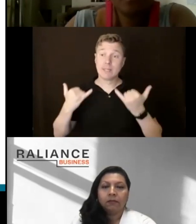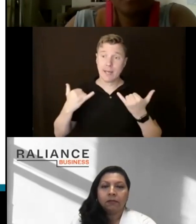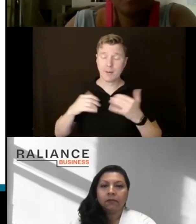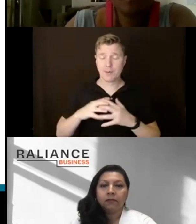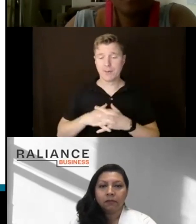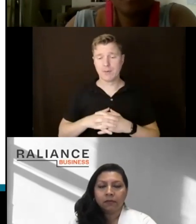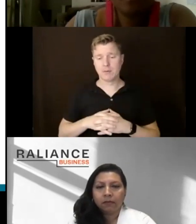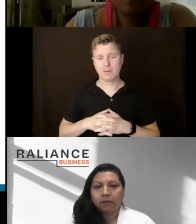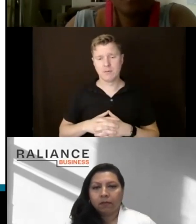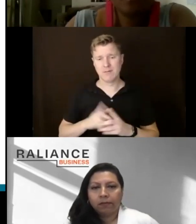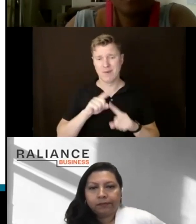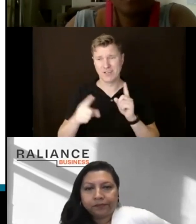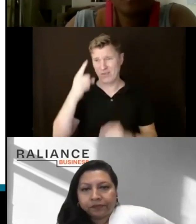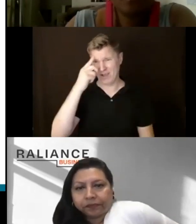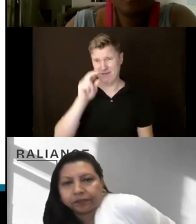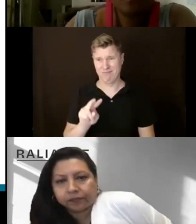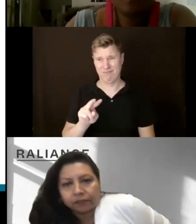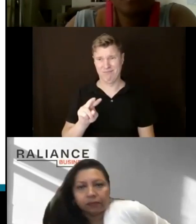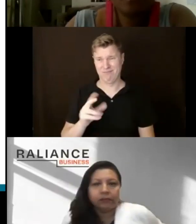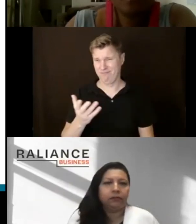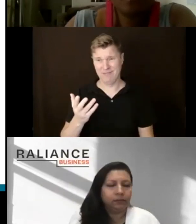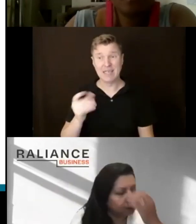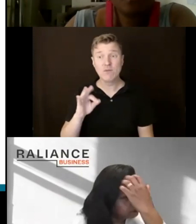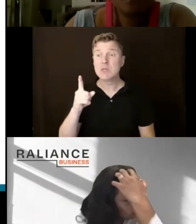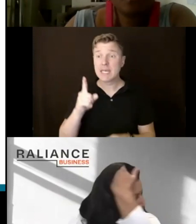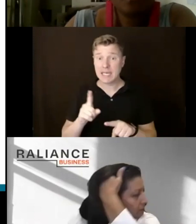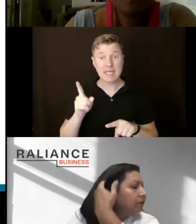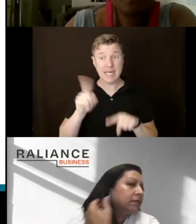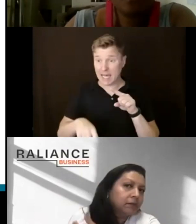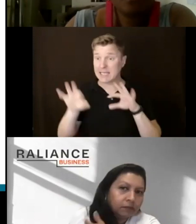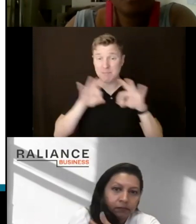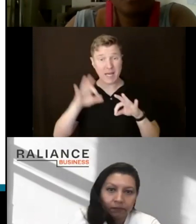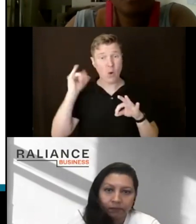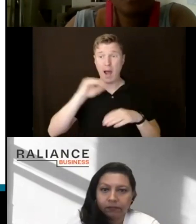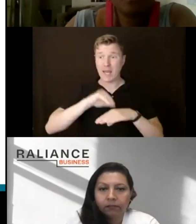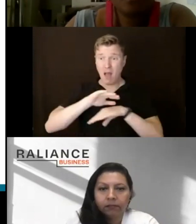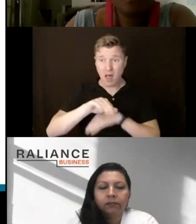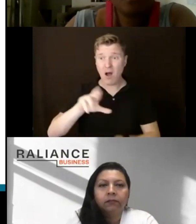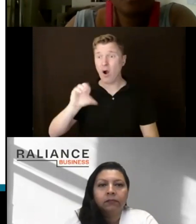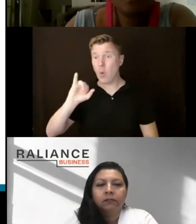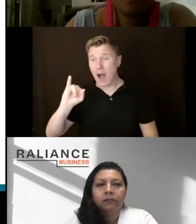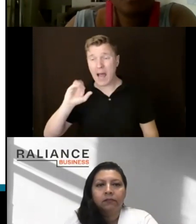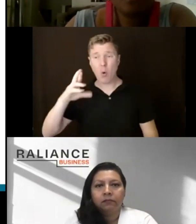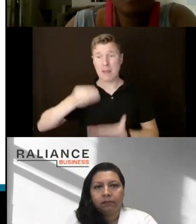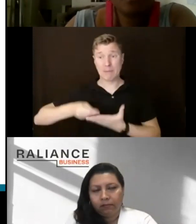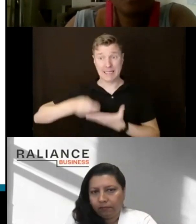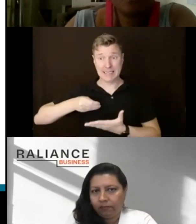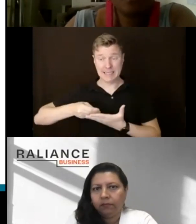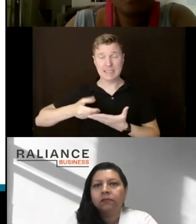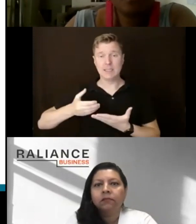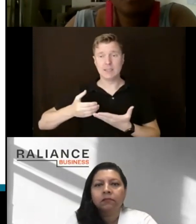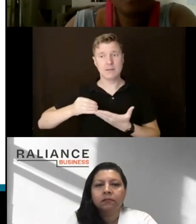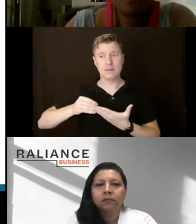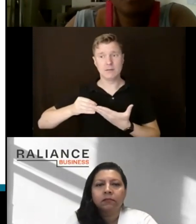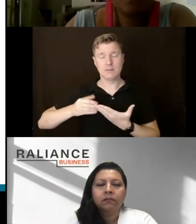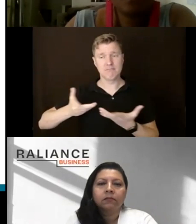I thought, unless you can say why it impacts the ROI or why this impacts your bottom line or why you should care in a really concrete financial way,